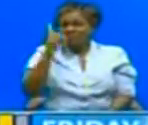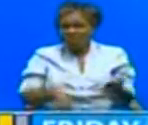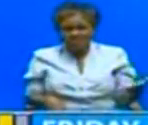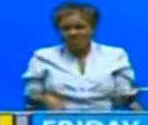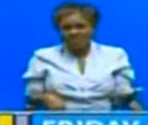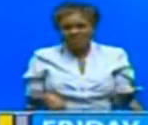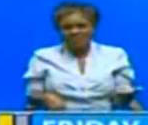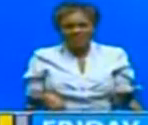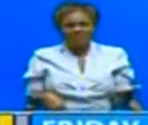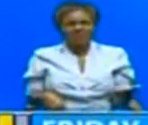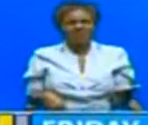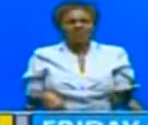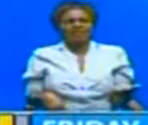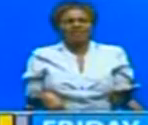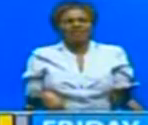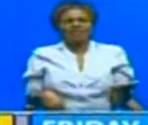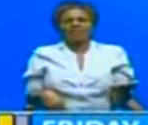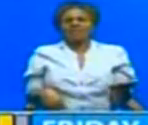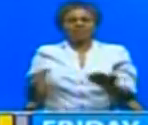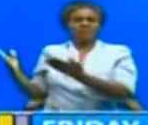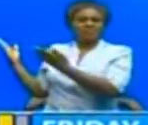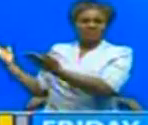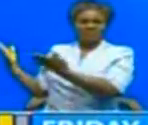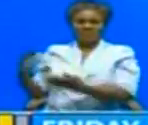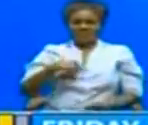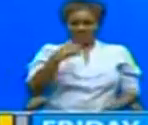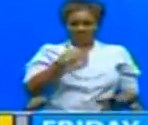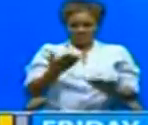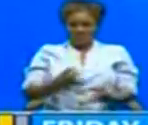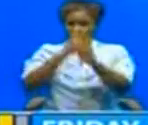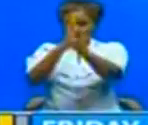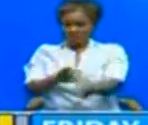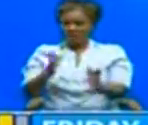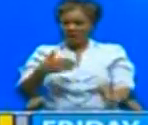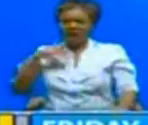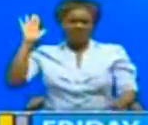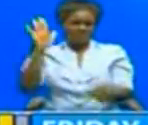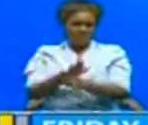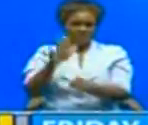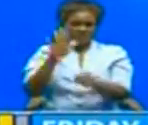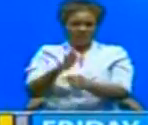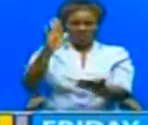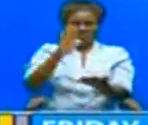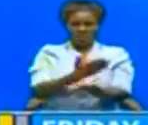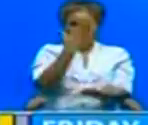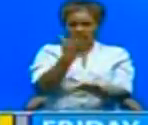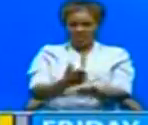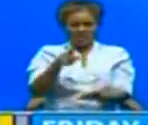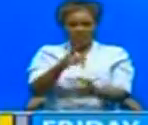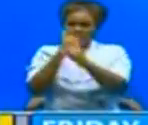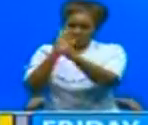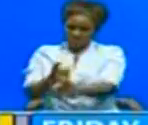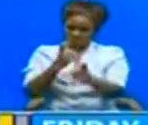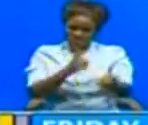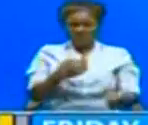1.5. No, it's a joy. All right, so they will be our guest anchors this evening. They have quite a lot to share with us, and they're very talented.